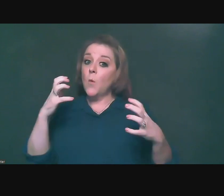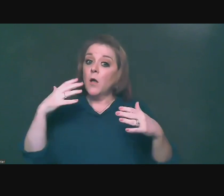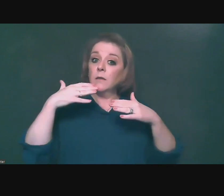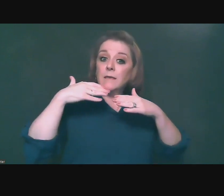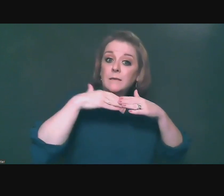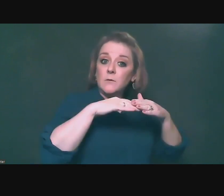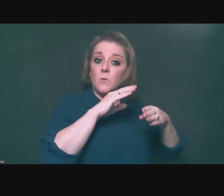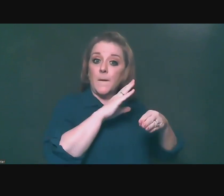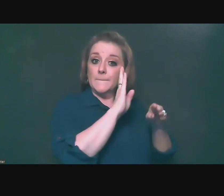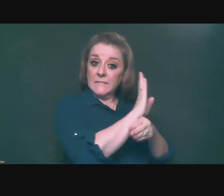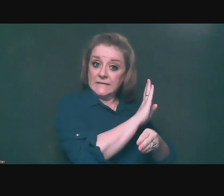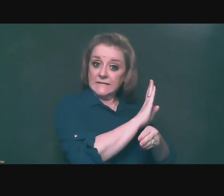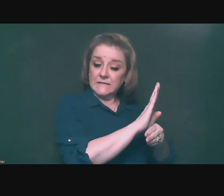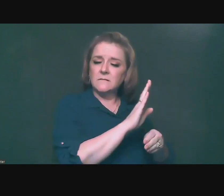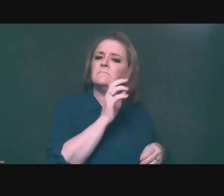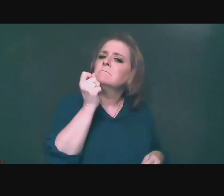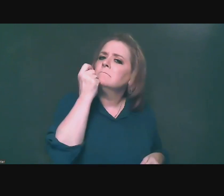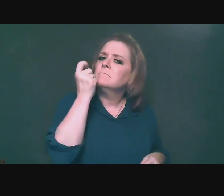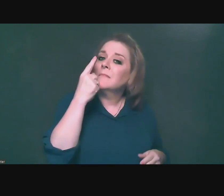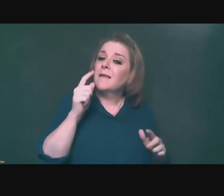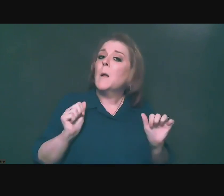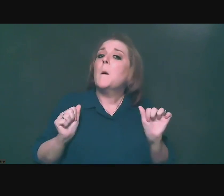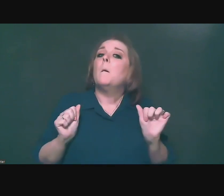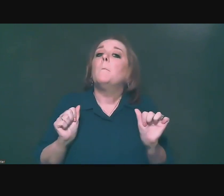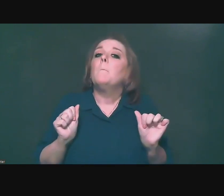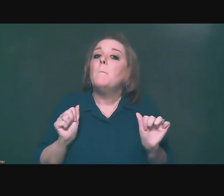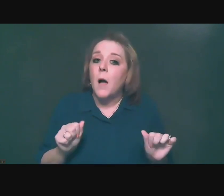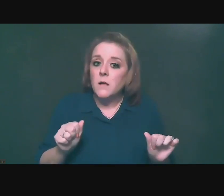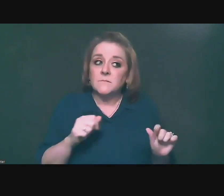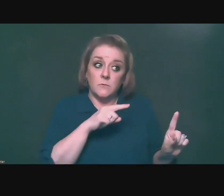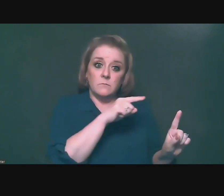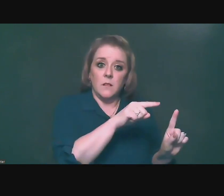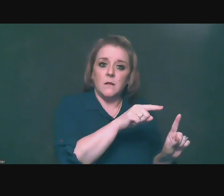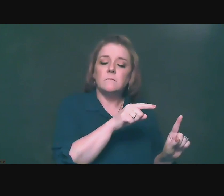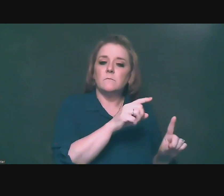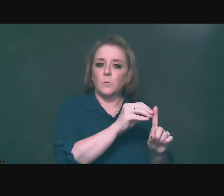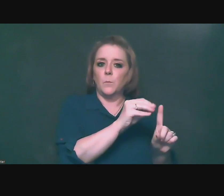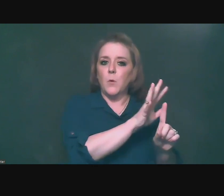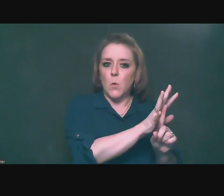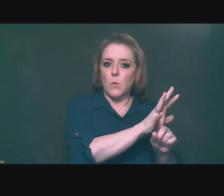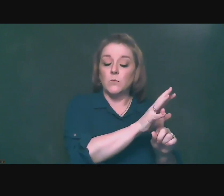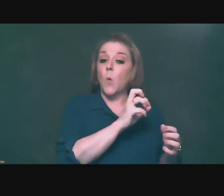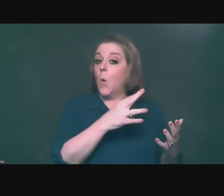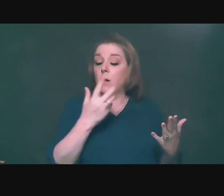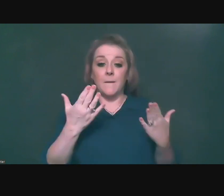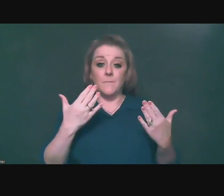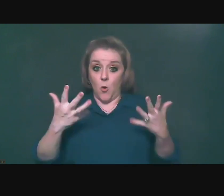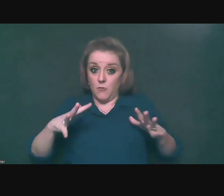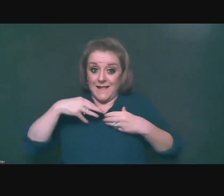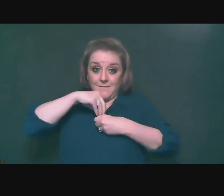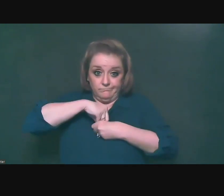of the possible exposure that you may have or you may give to someone else.